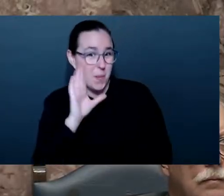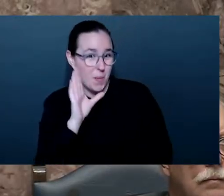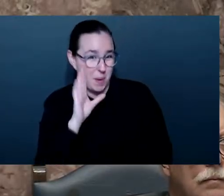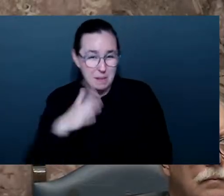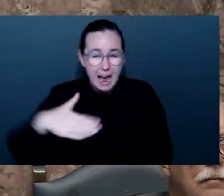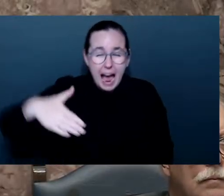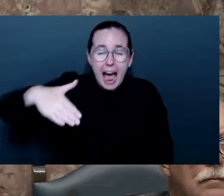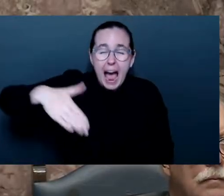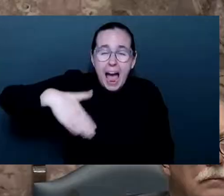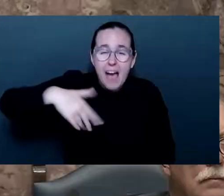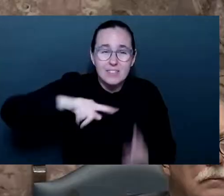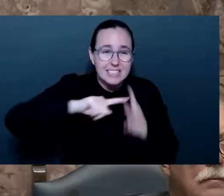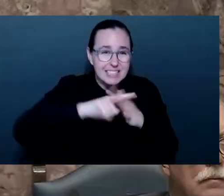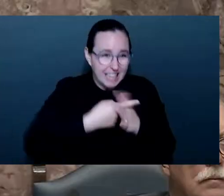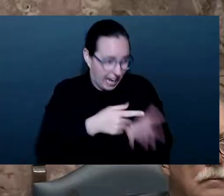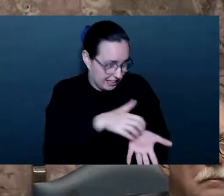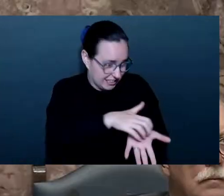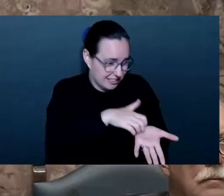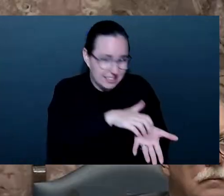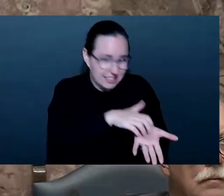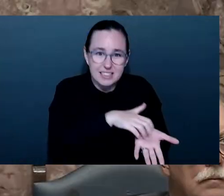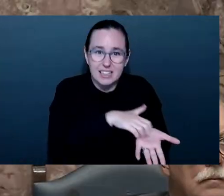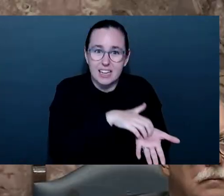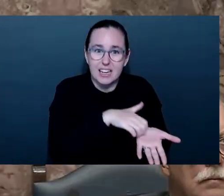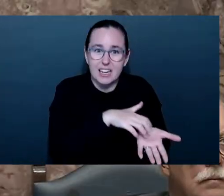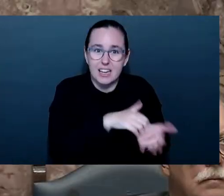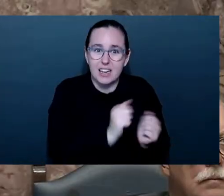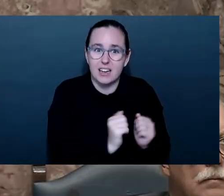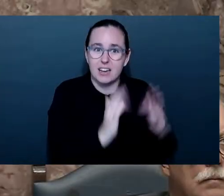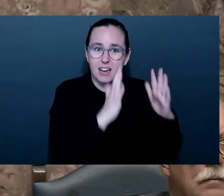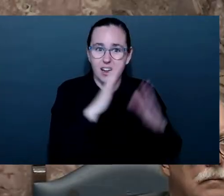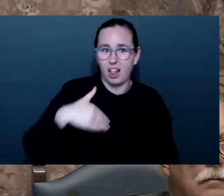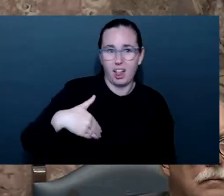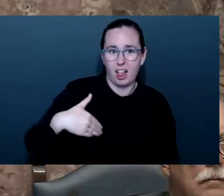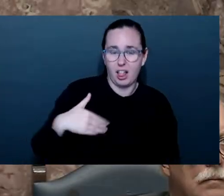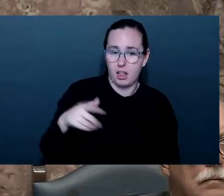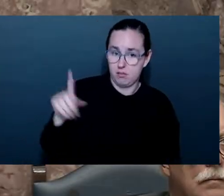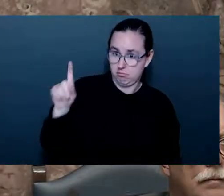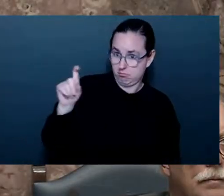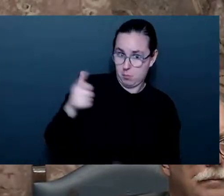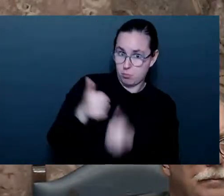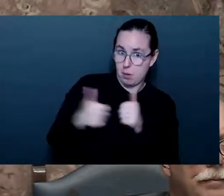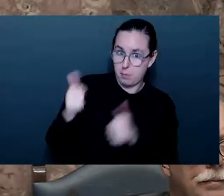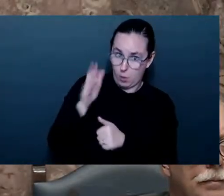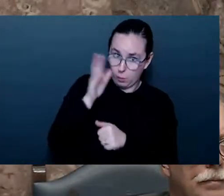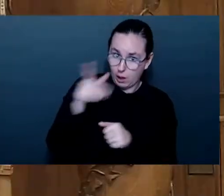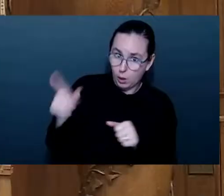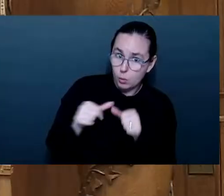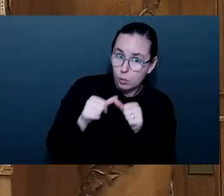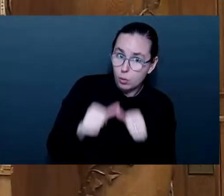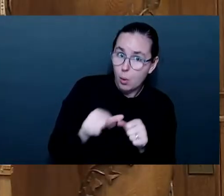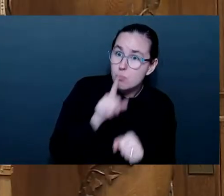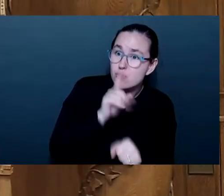to follow through with his promise to Campbell River, or was this just another photo op?